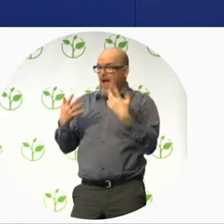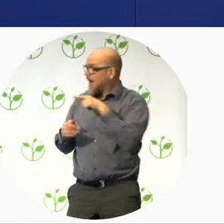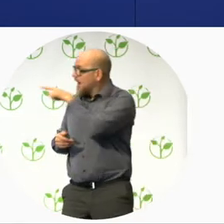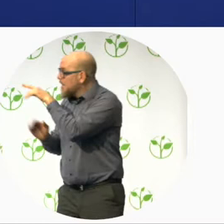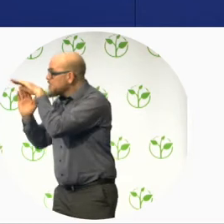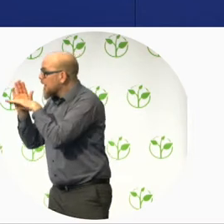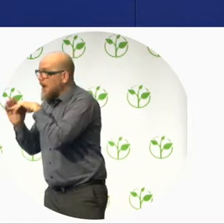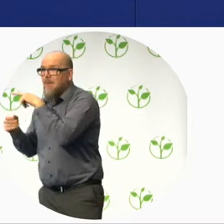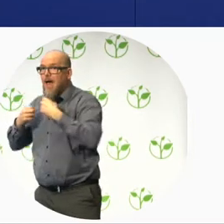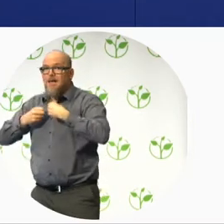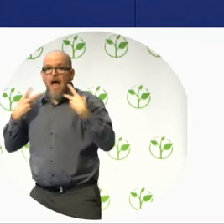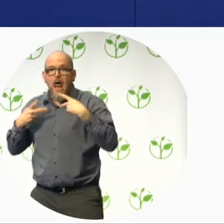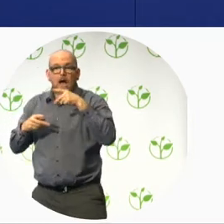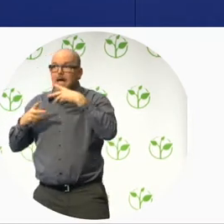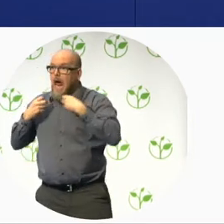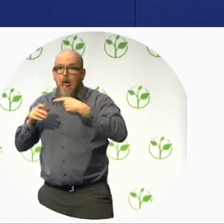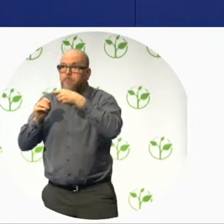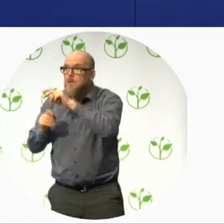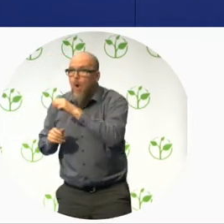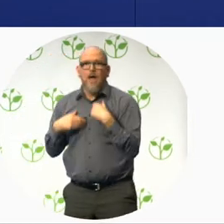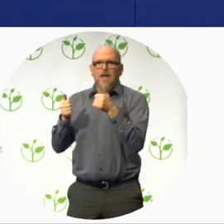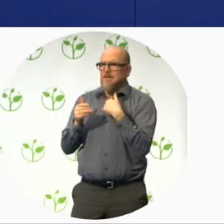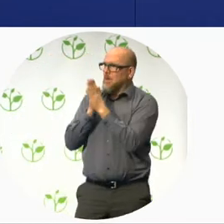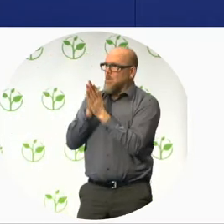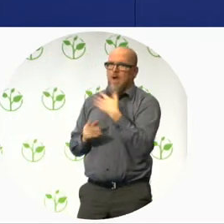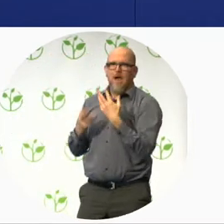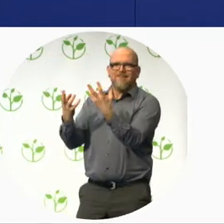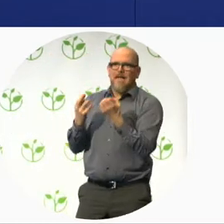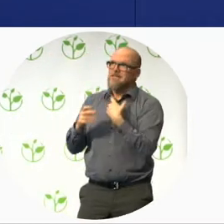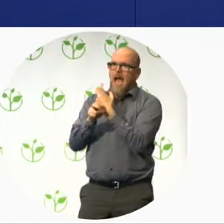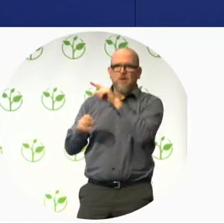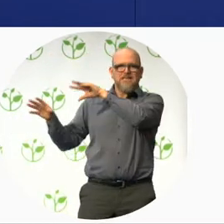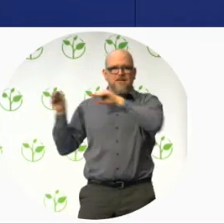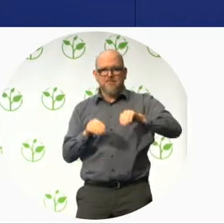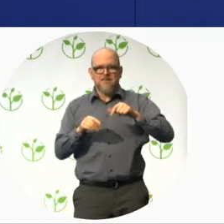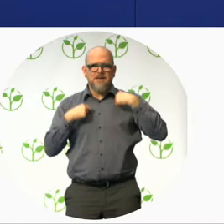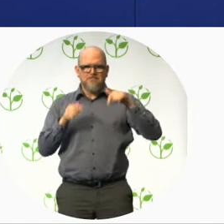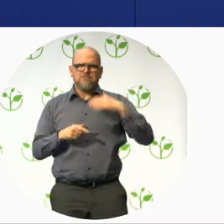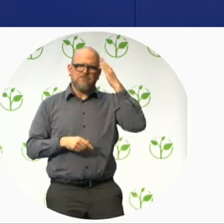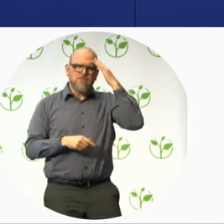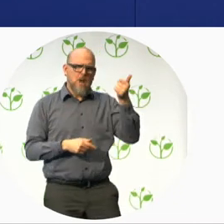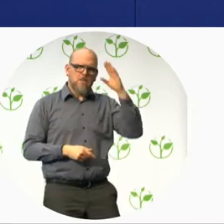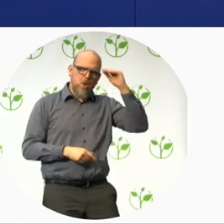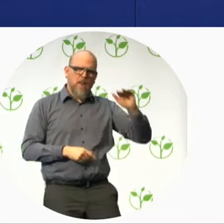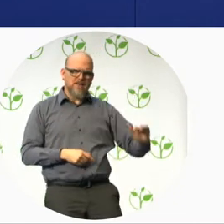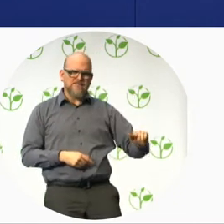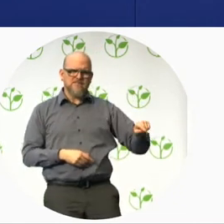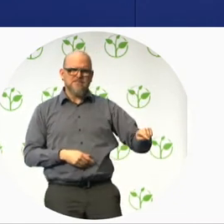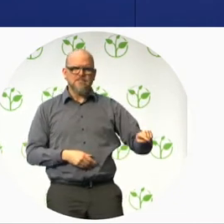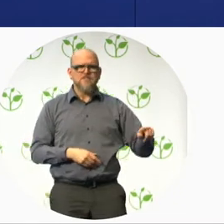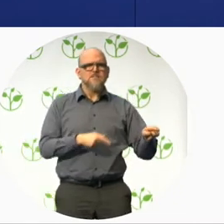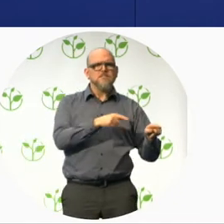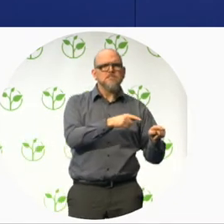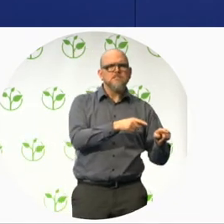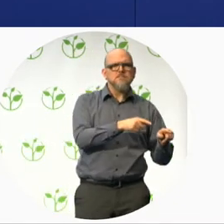he is hearing, and at school they always told the parents to read with him, which is impossible,